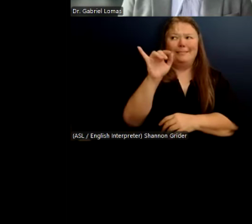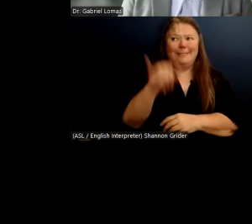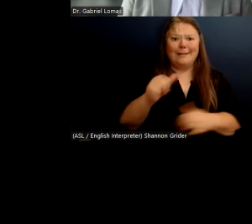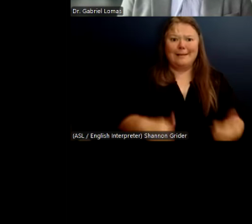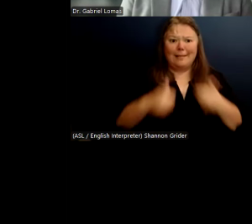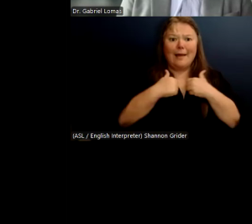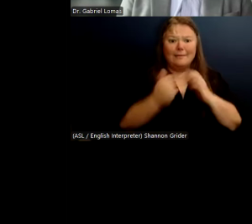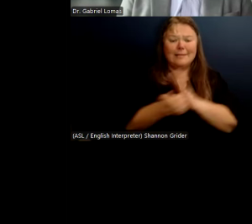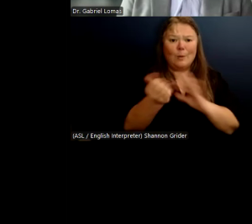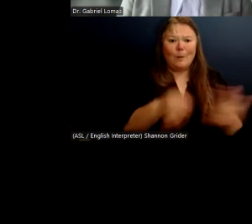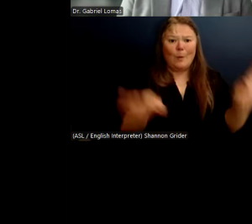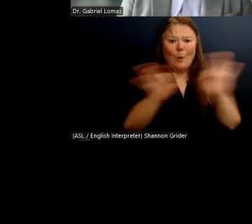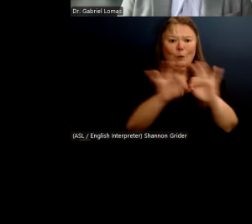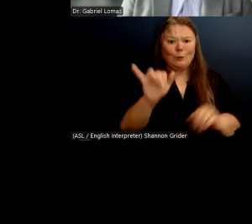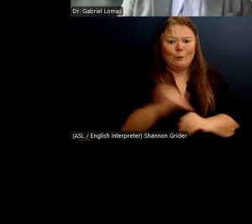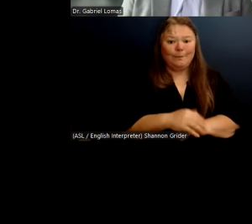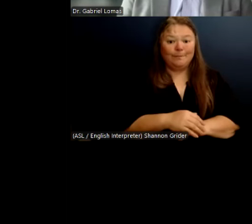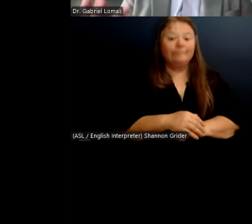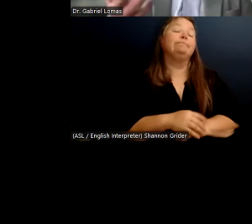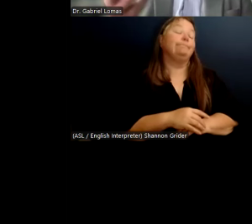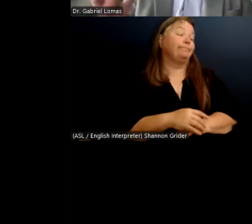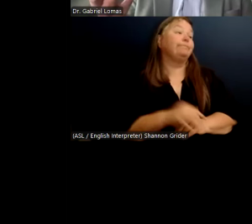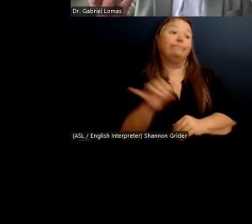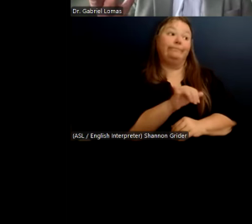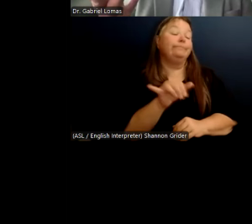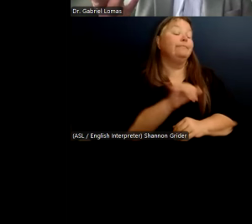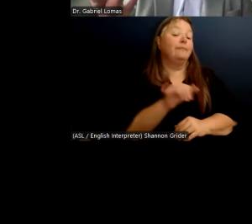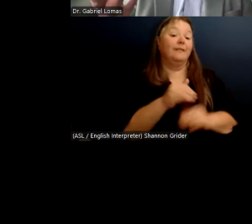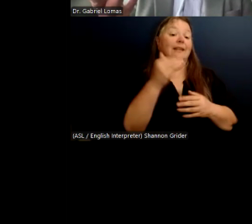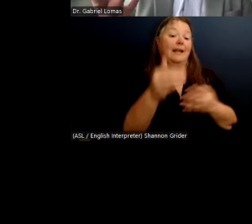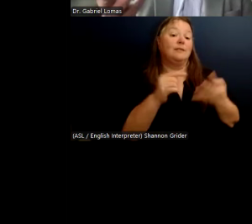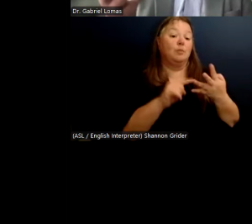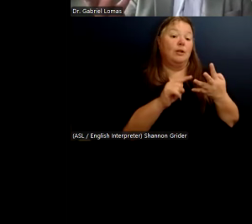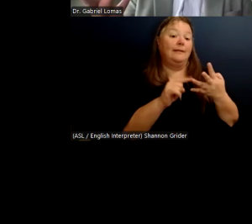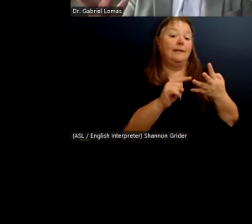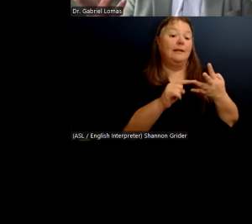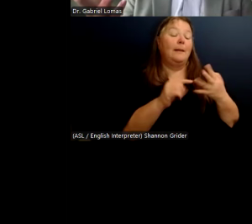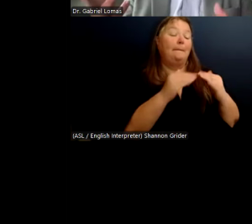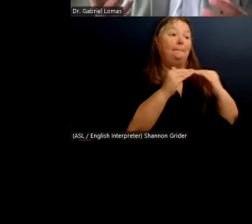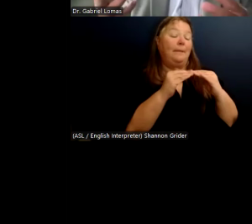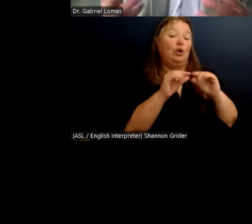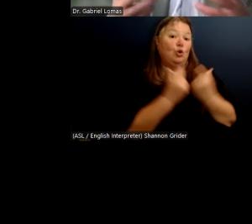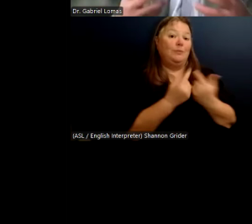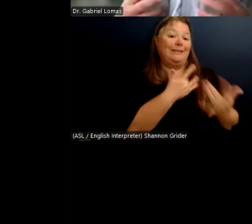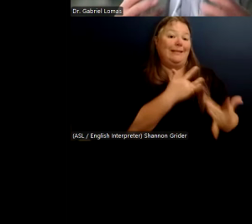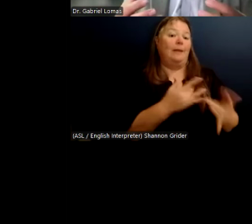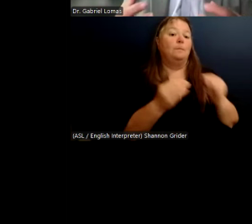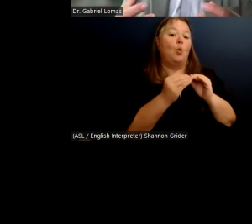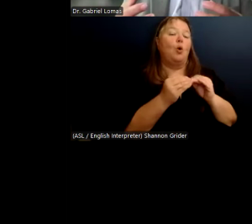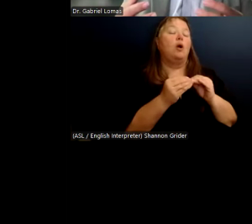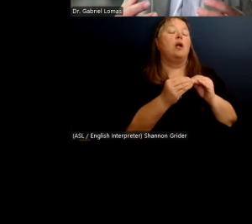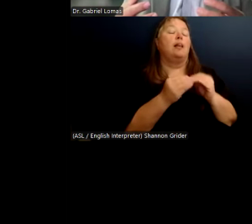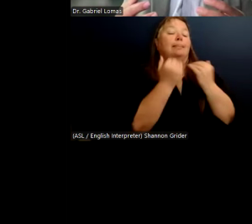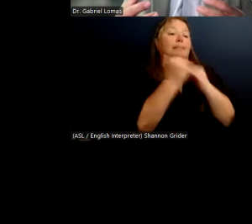that is important. Yeah. And likewise, the next bullet here, where social peer groups are limited, we get a lot of